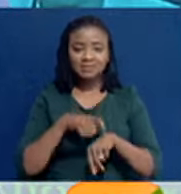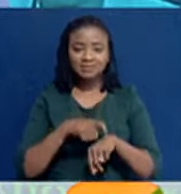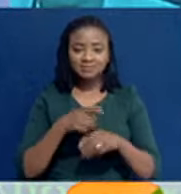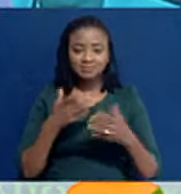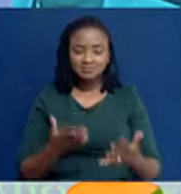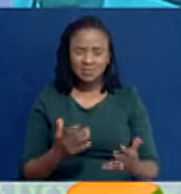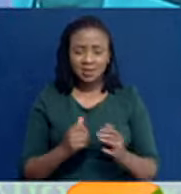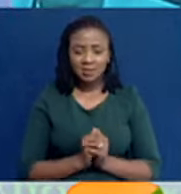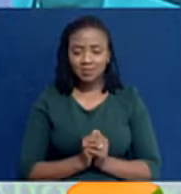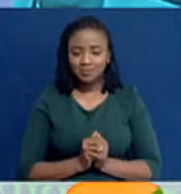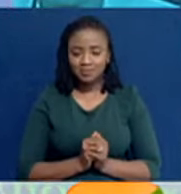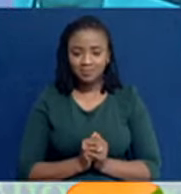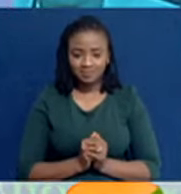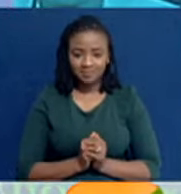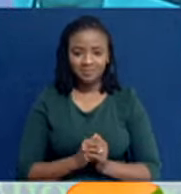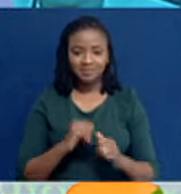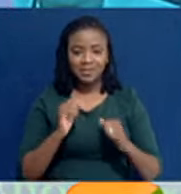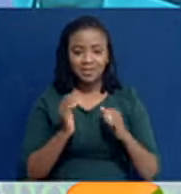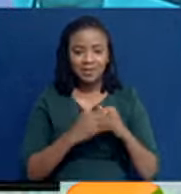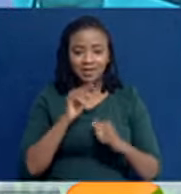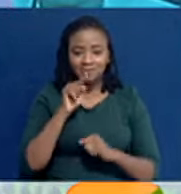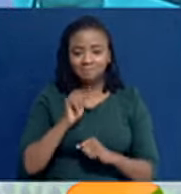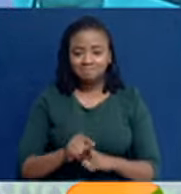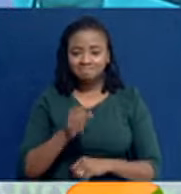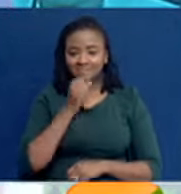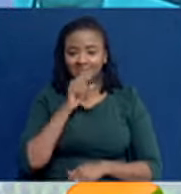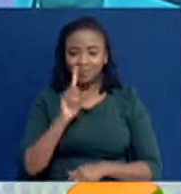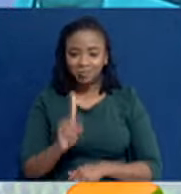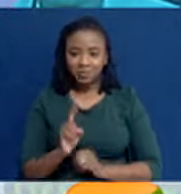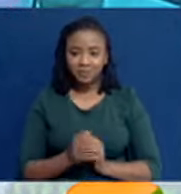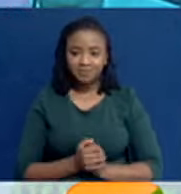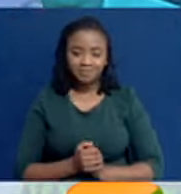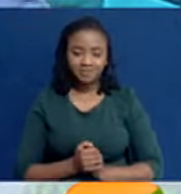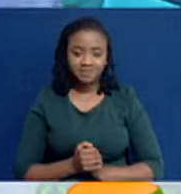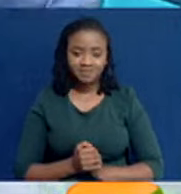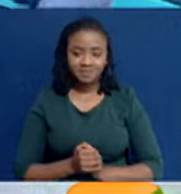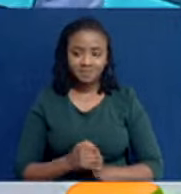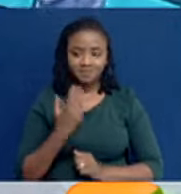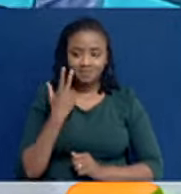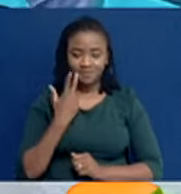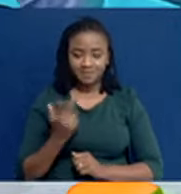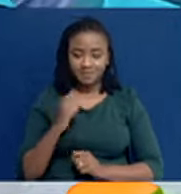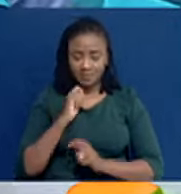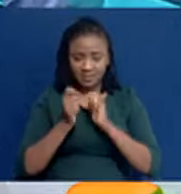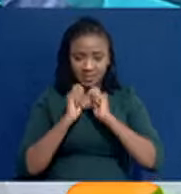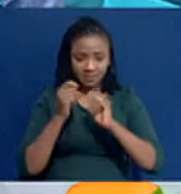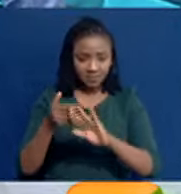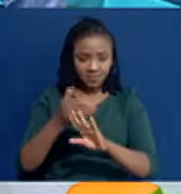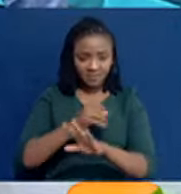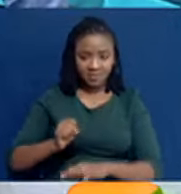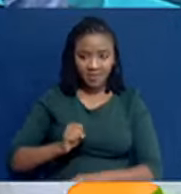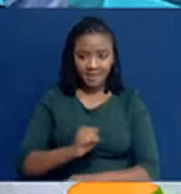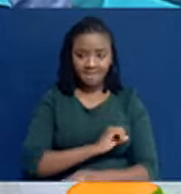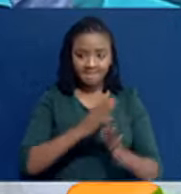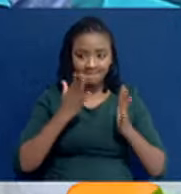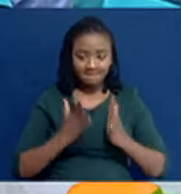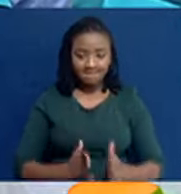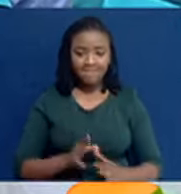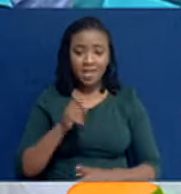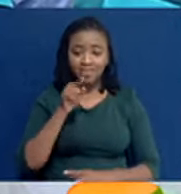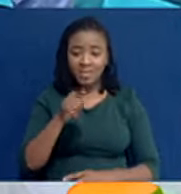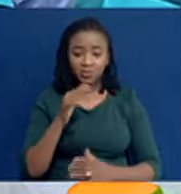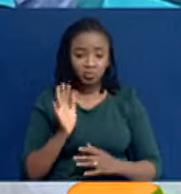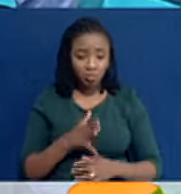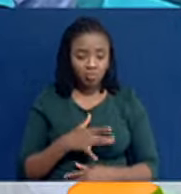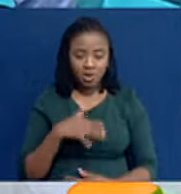We're telling you earlier on, we have a one-on-one interview exclusive with former Senator Beth Mugo, who, Vicky, according to Vicky, is a